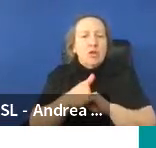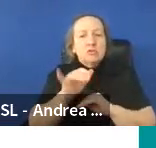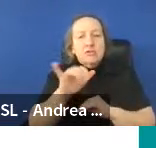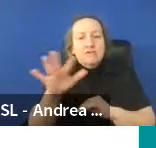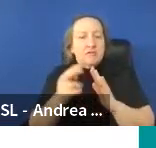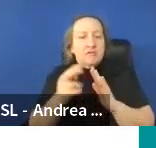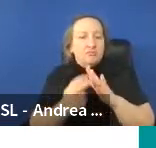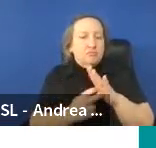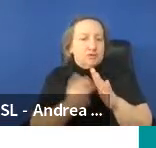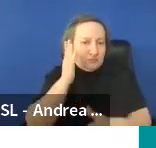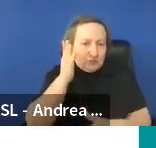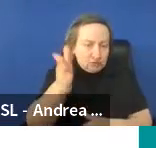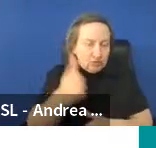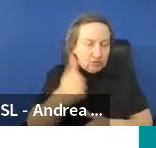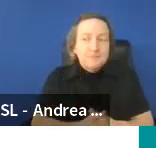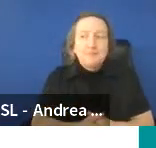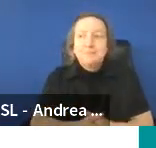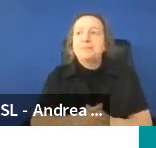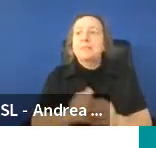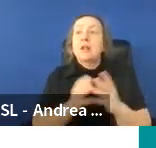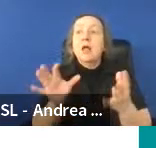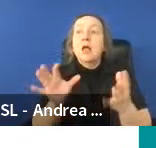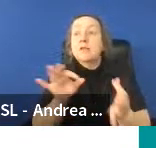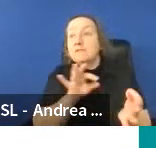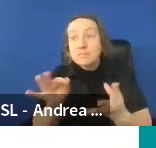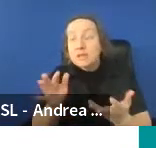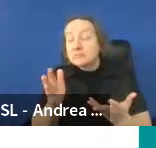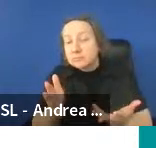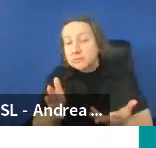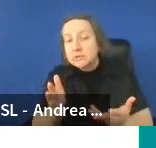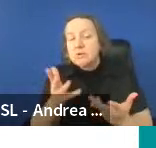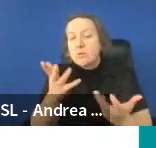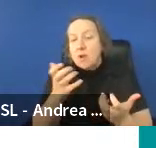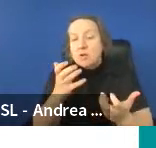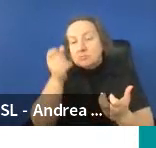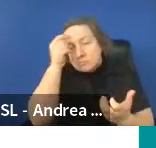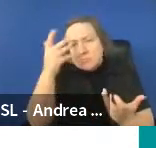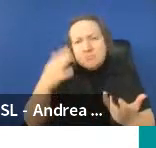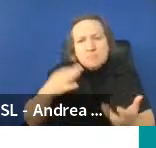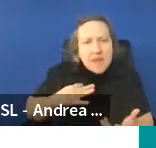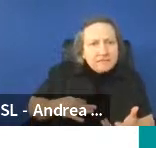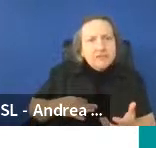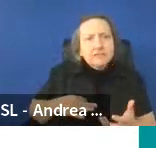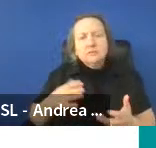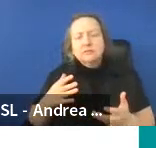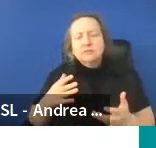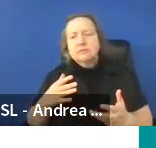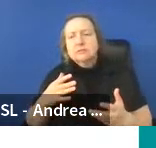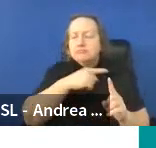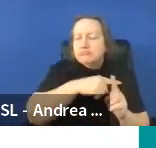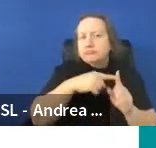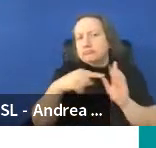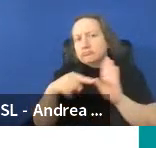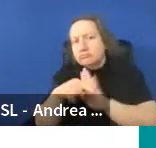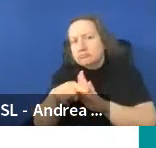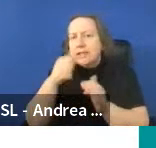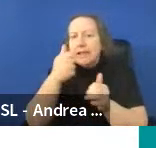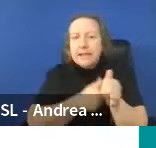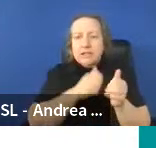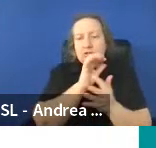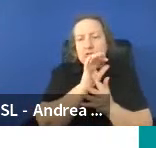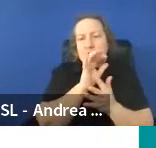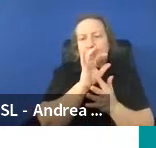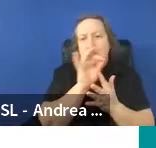And there was considerable feedback and a desire to understand benefits and trade-offs of each design option more clearly.